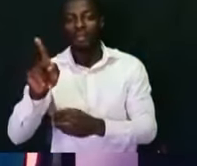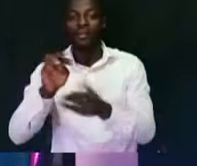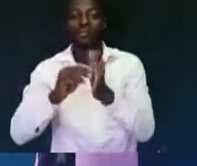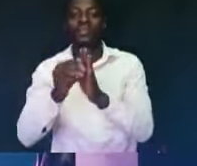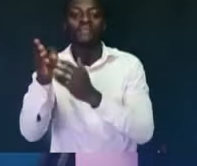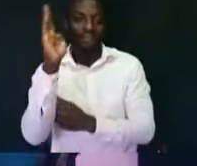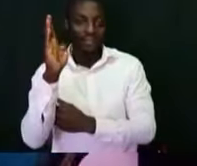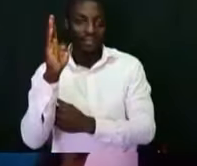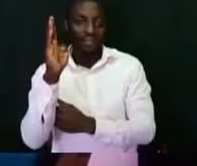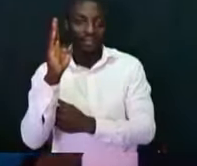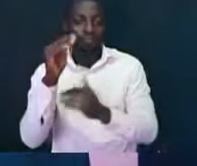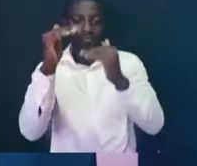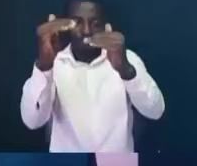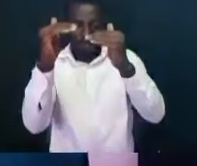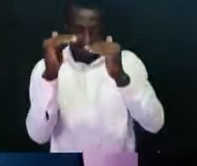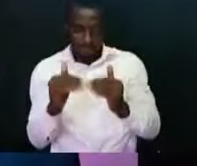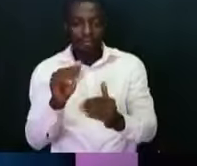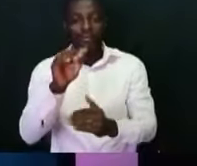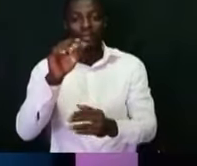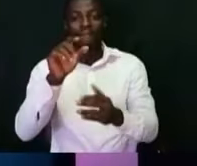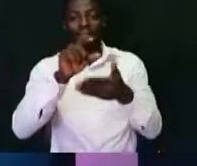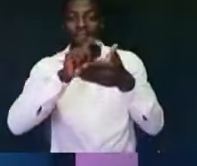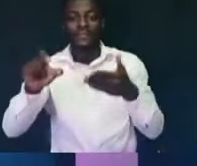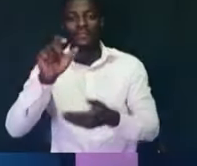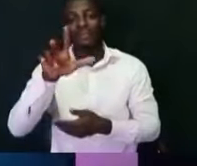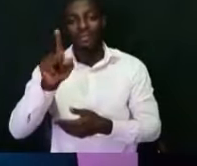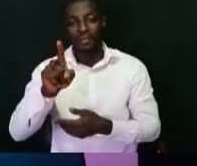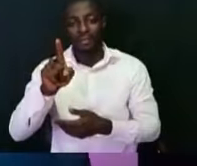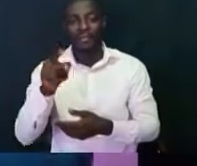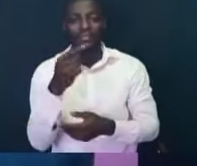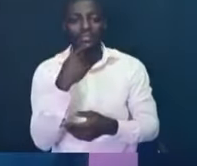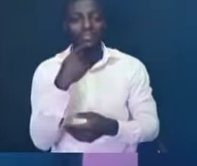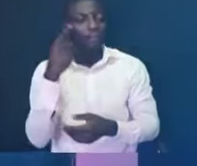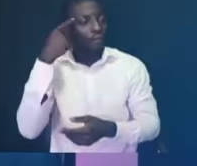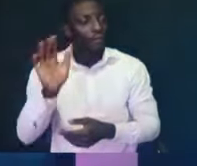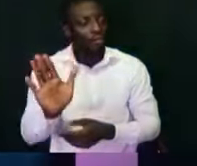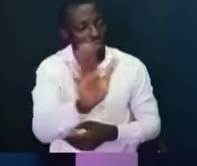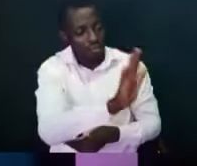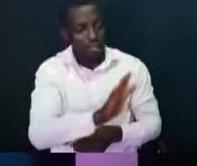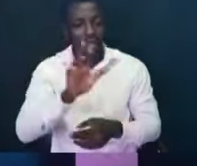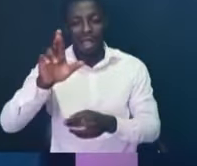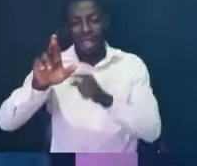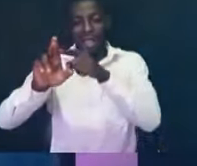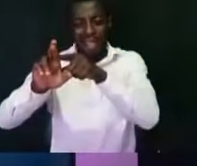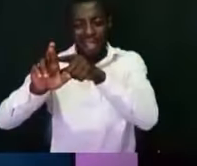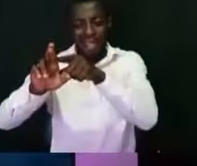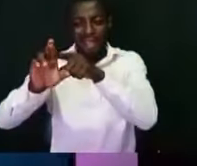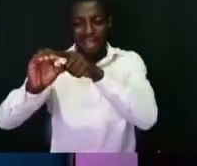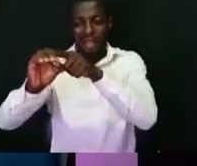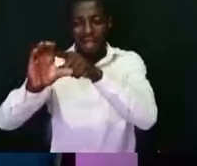law then verse 31 for the rock small letter